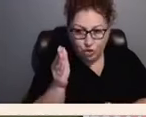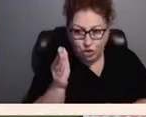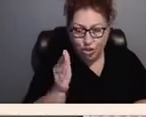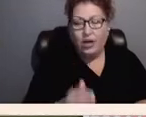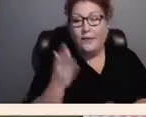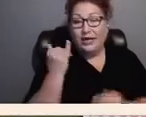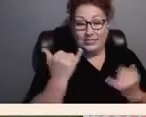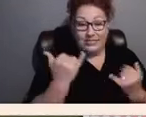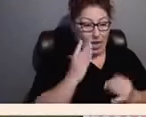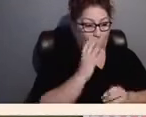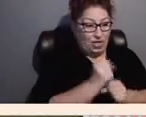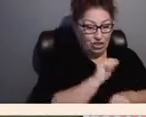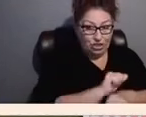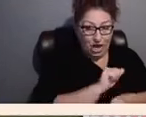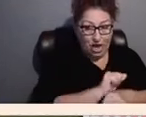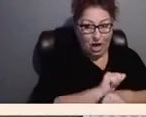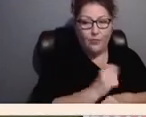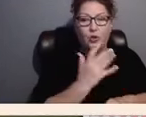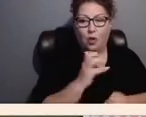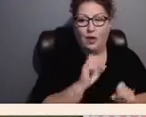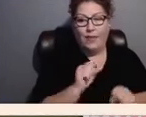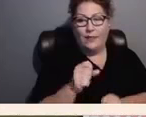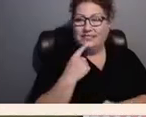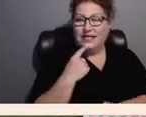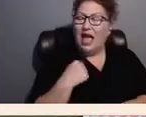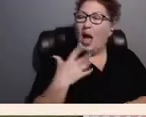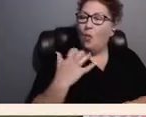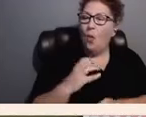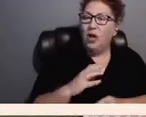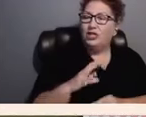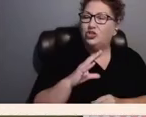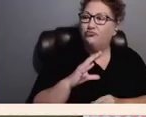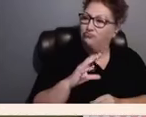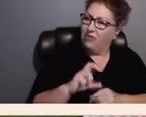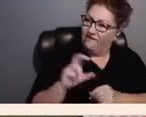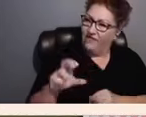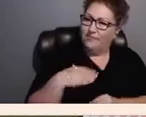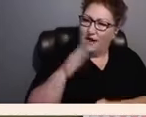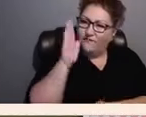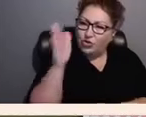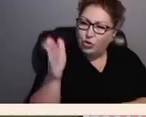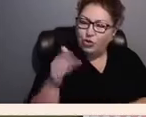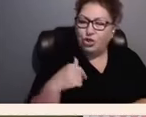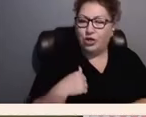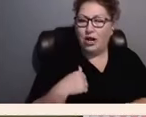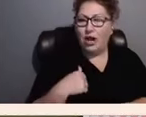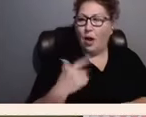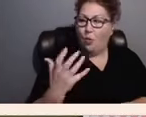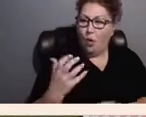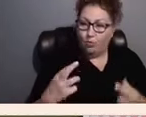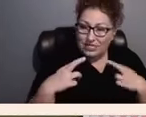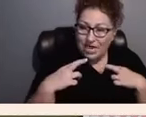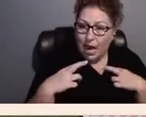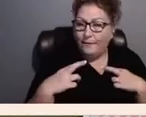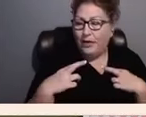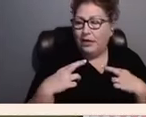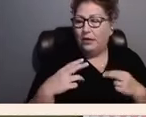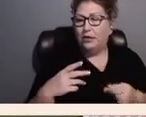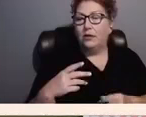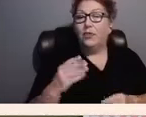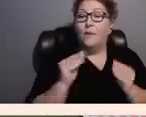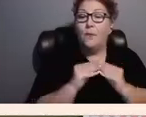job, you want to be able to say, hey, I want to invest in my future. I have a retirement coming up. And the more that you work, frankly,